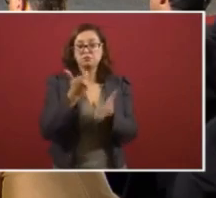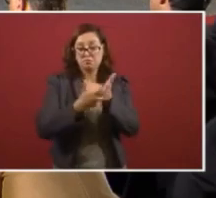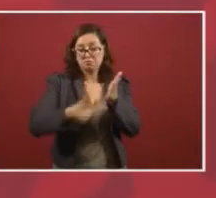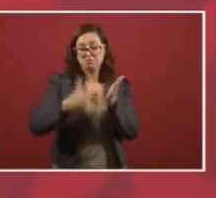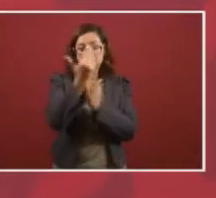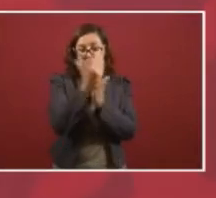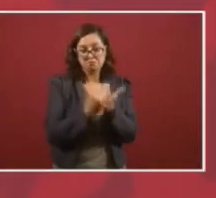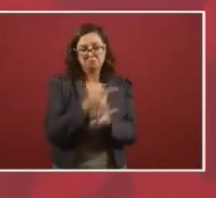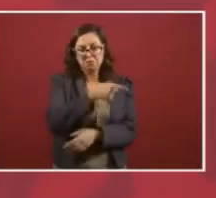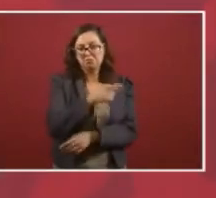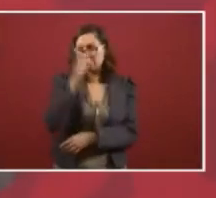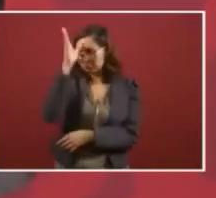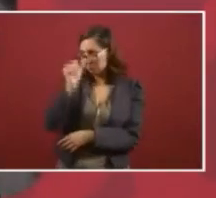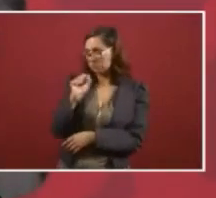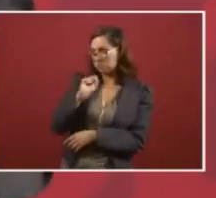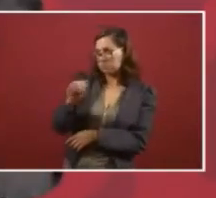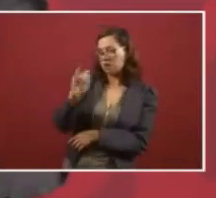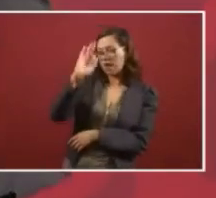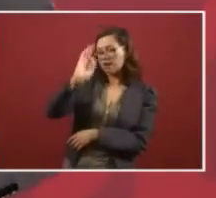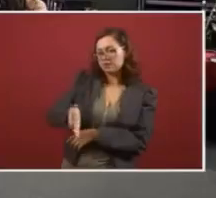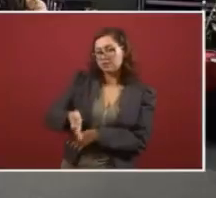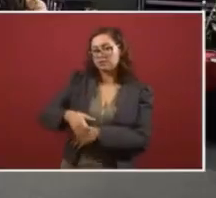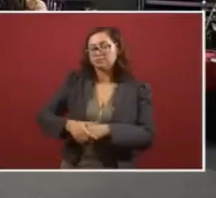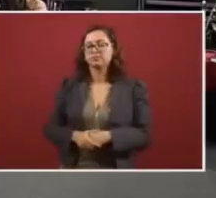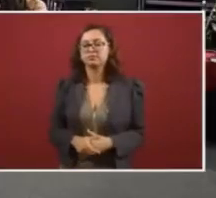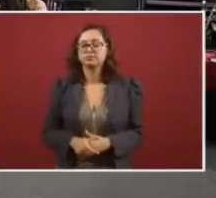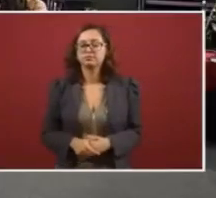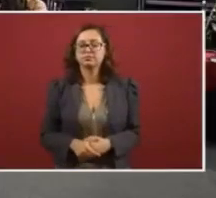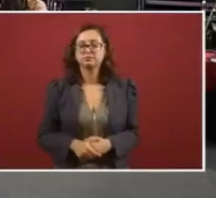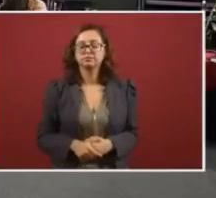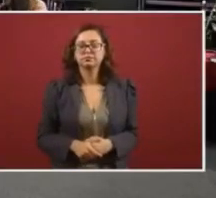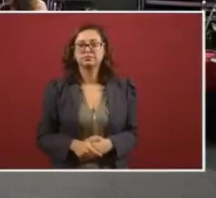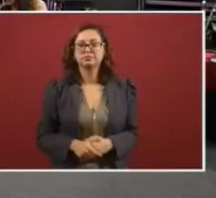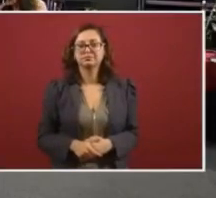was inferior to the one that was above.